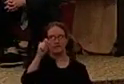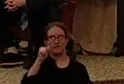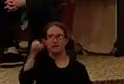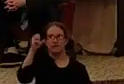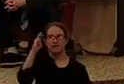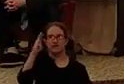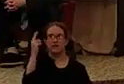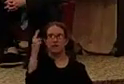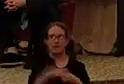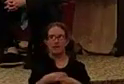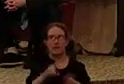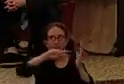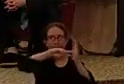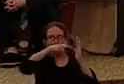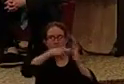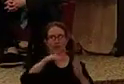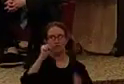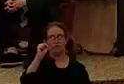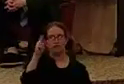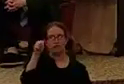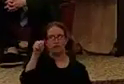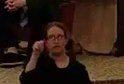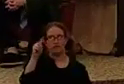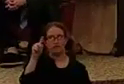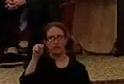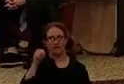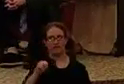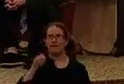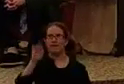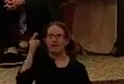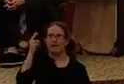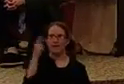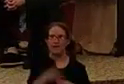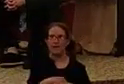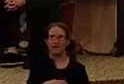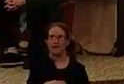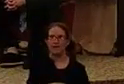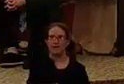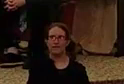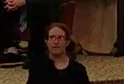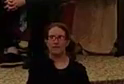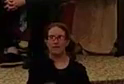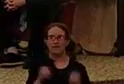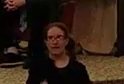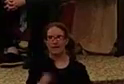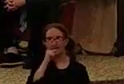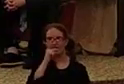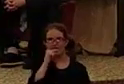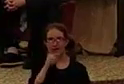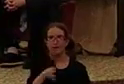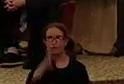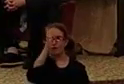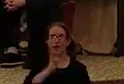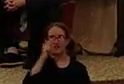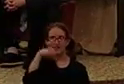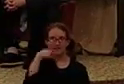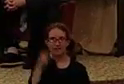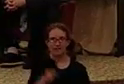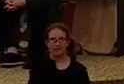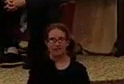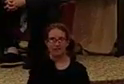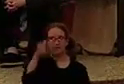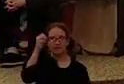Jacob's name meant supplanter. And Jacob's main name meant usurper. But can I tell you, God said,